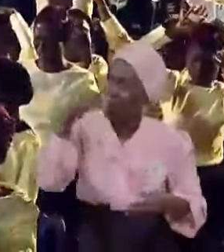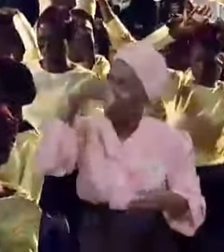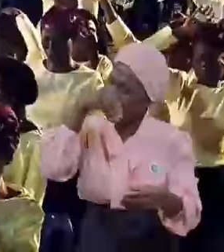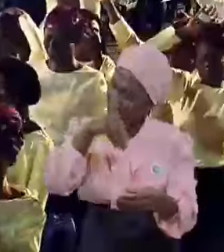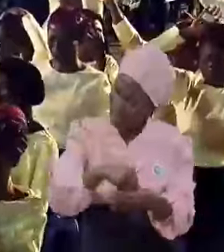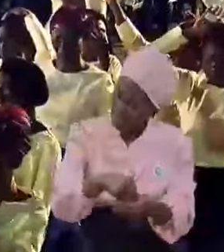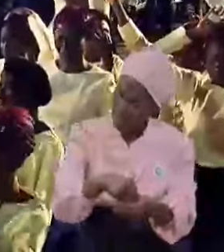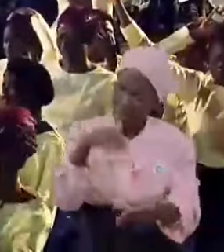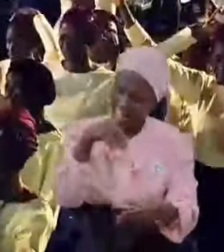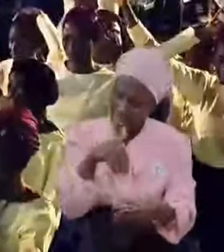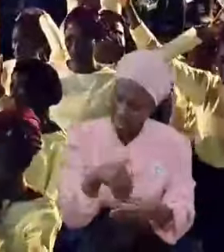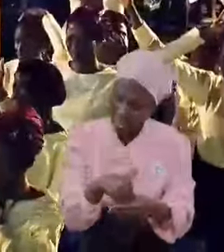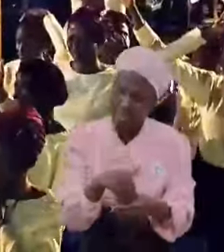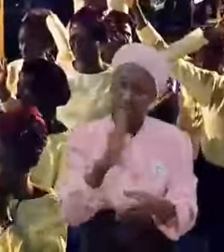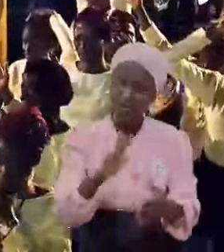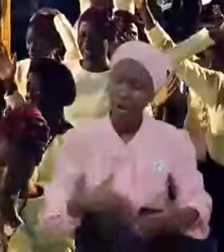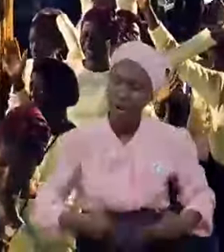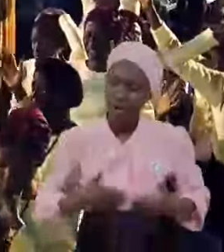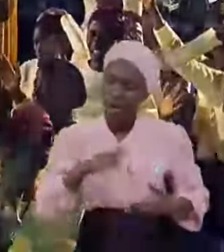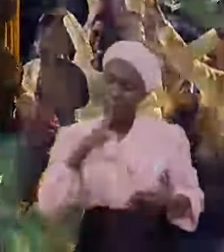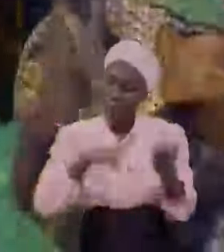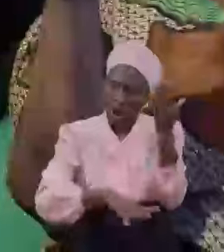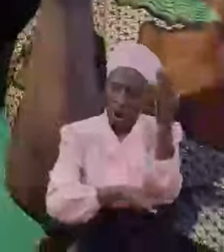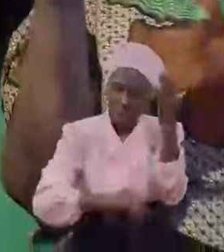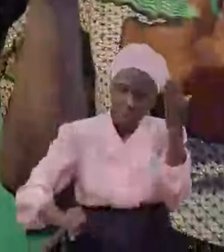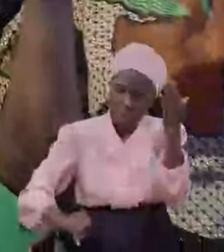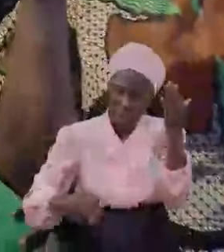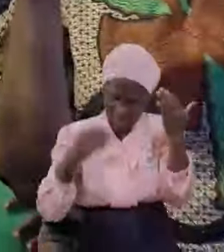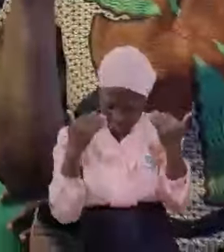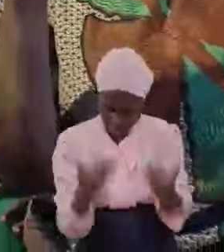uprooted right now in Jesus' name.